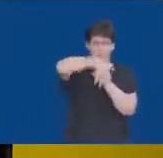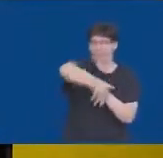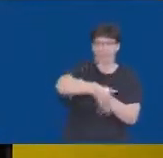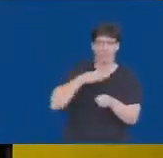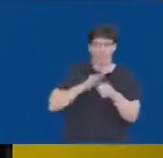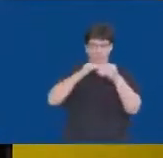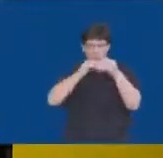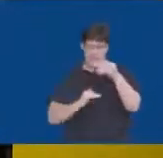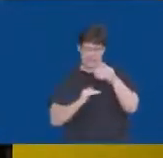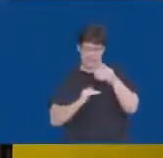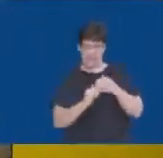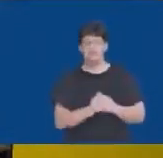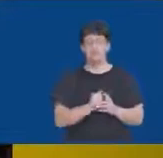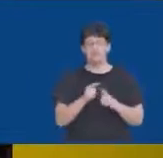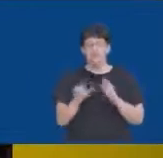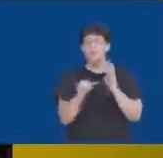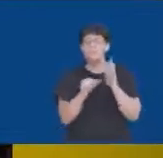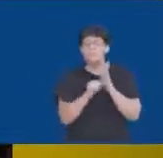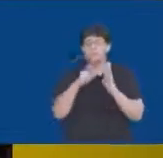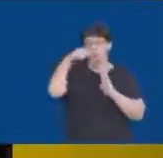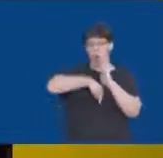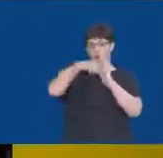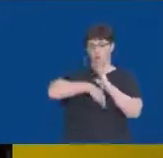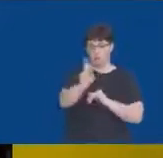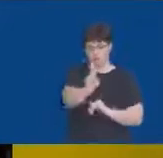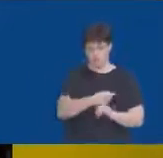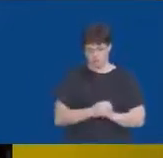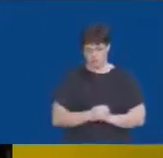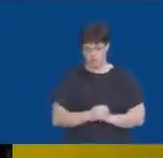overflow. So it's important that you look at the context.